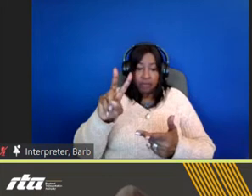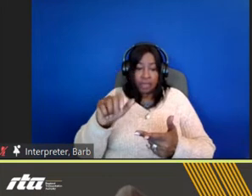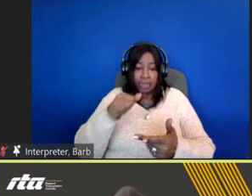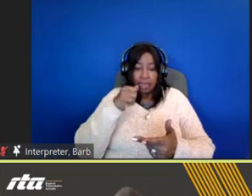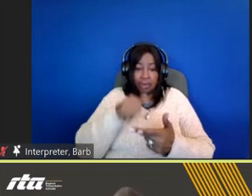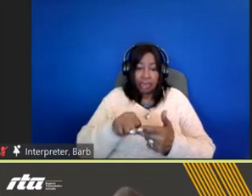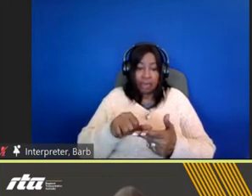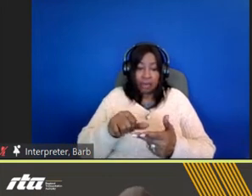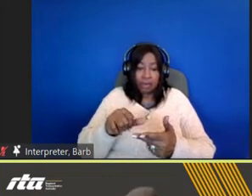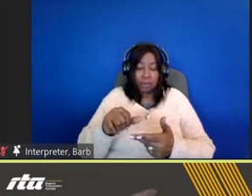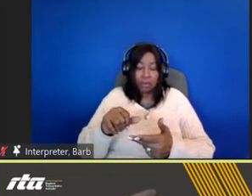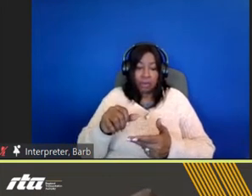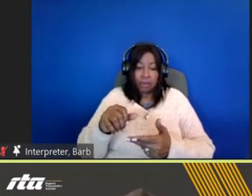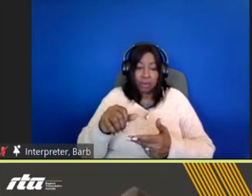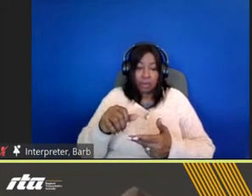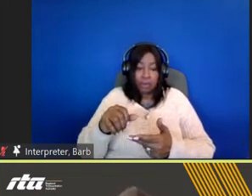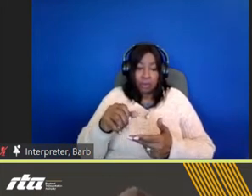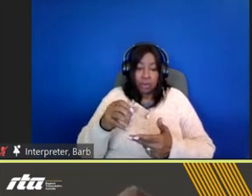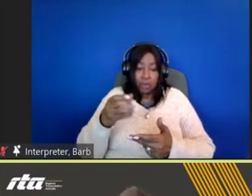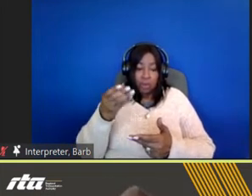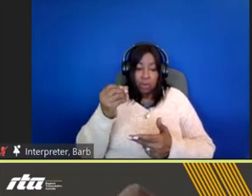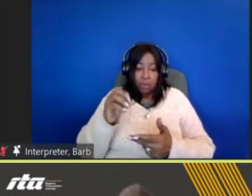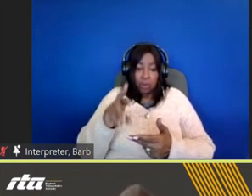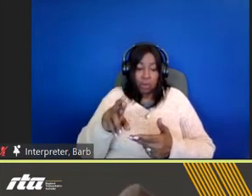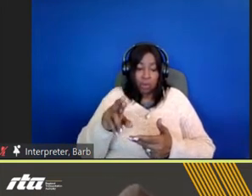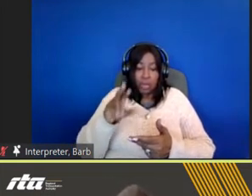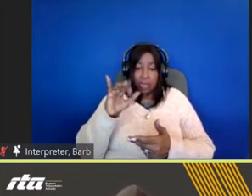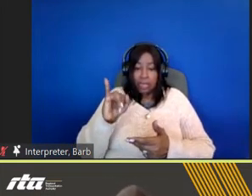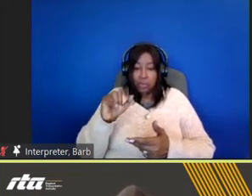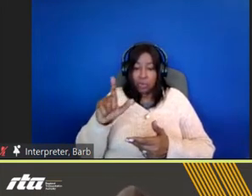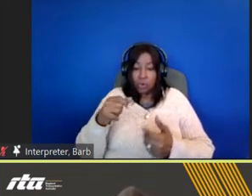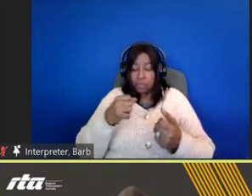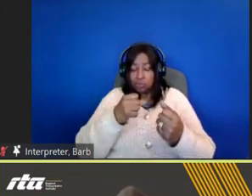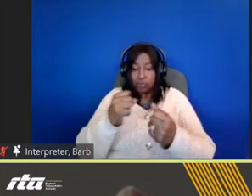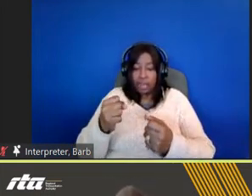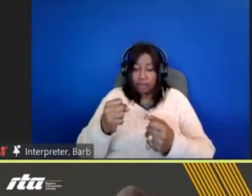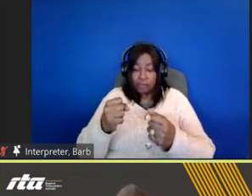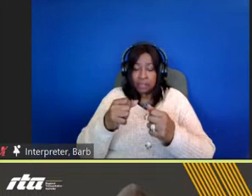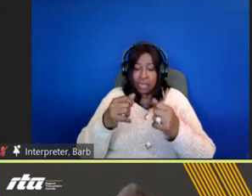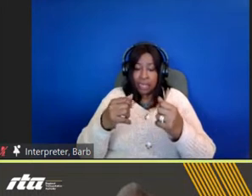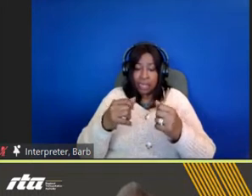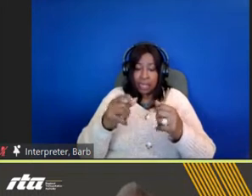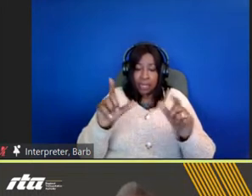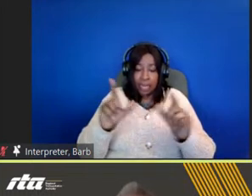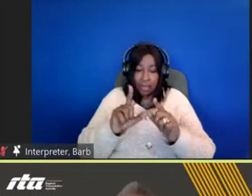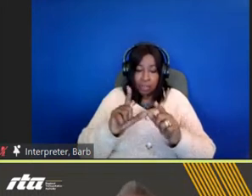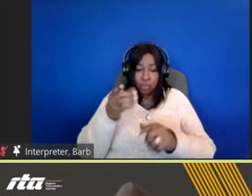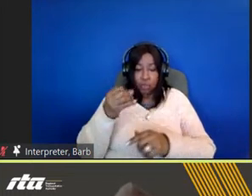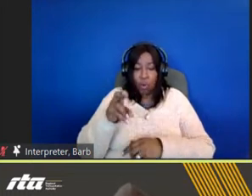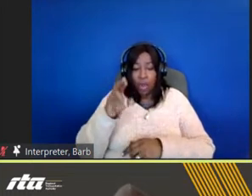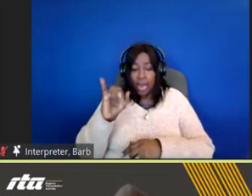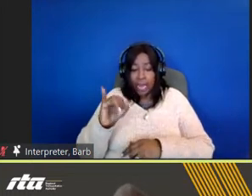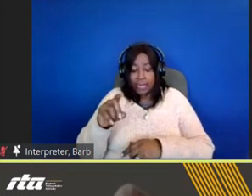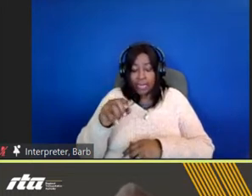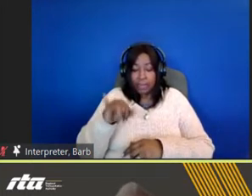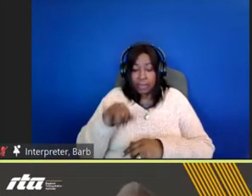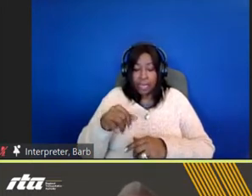Illinois driver's license or ID that indicates disability.